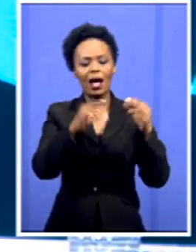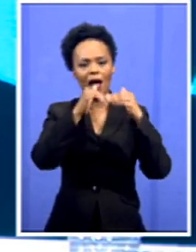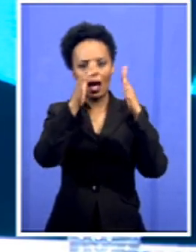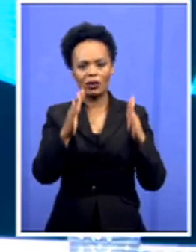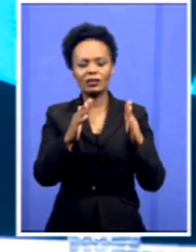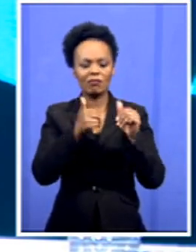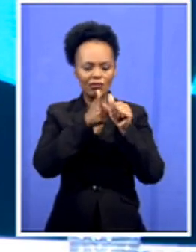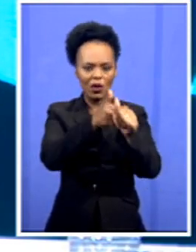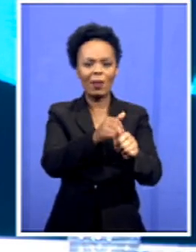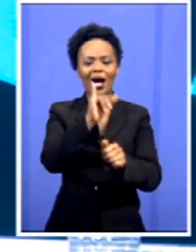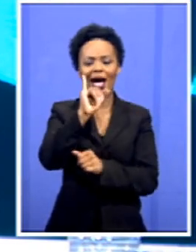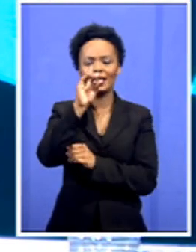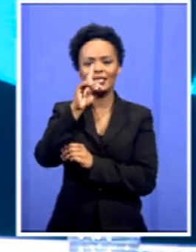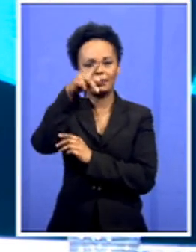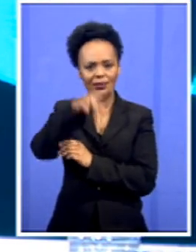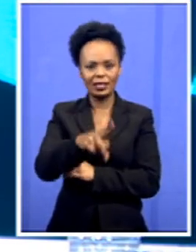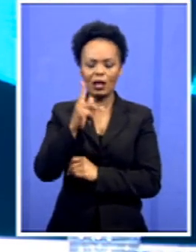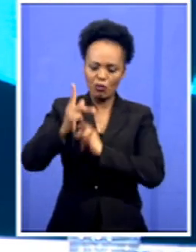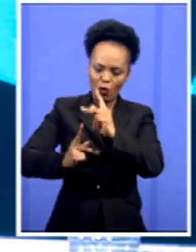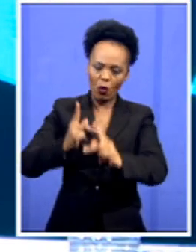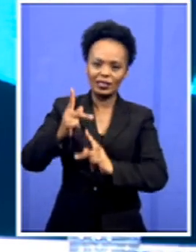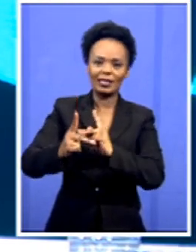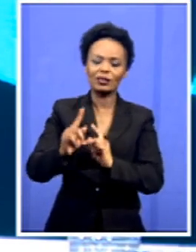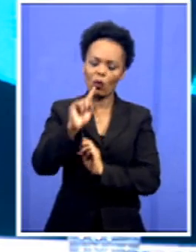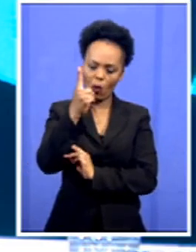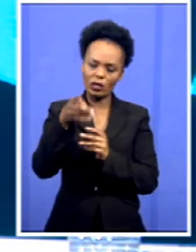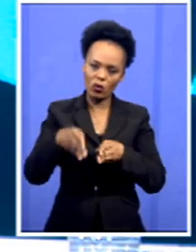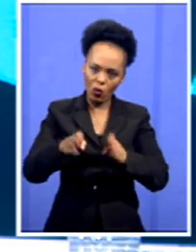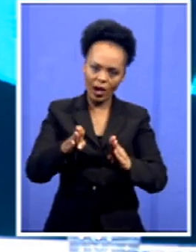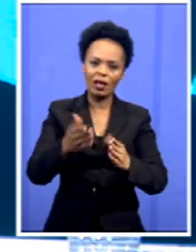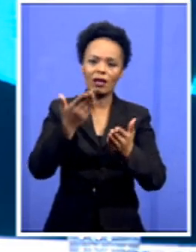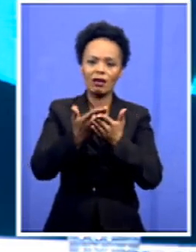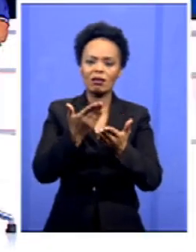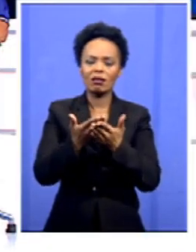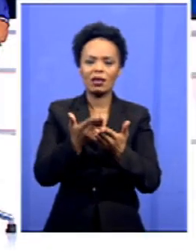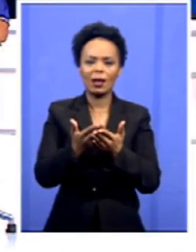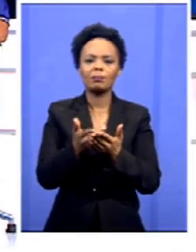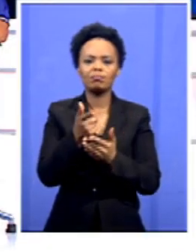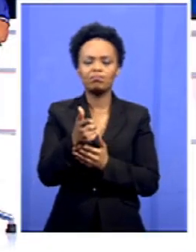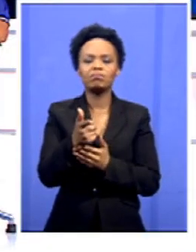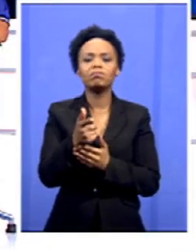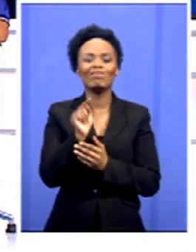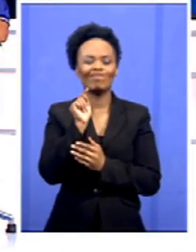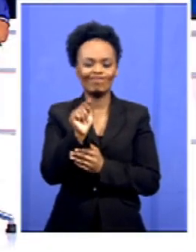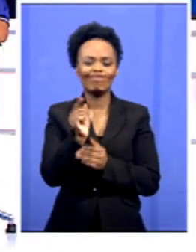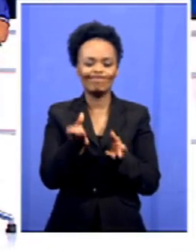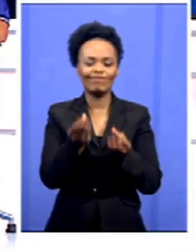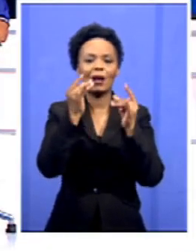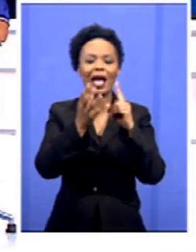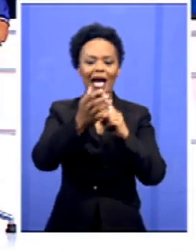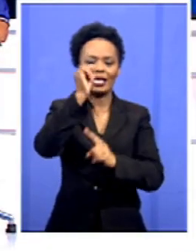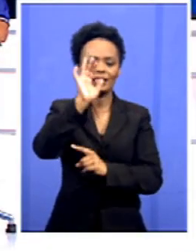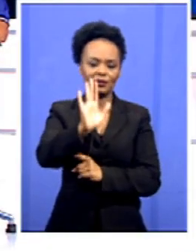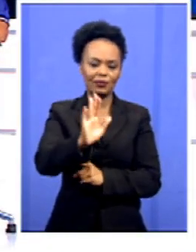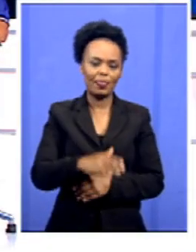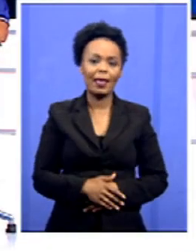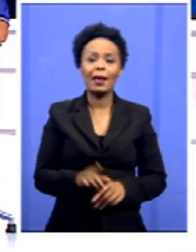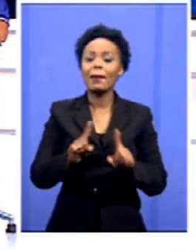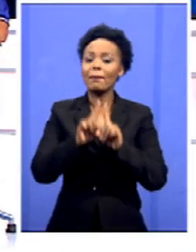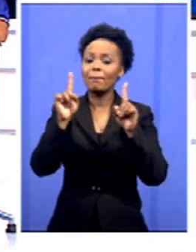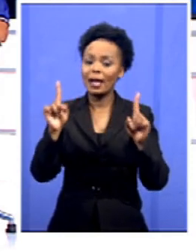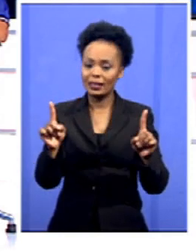the IDP processes. And that is the only way that they will be able to, you know, to get that. But only if they